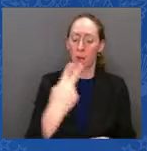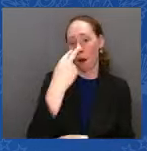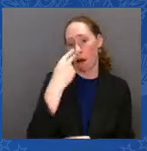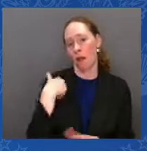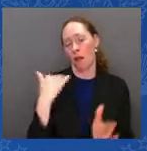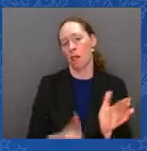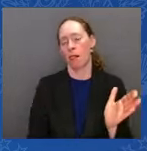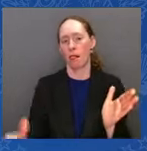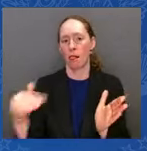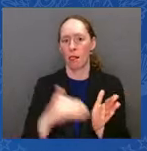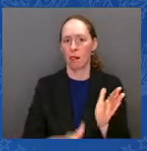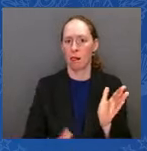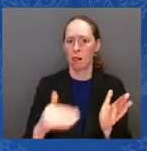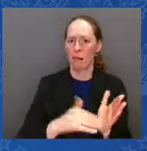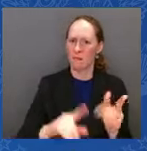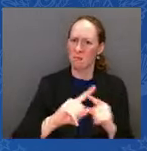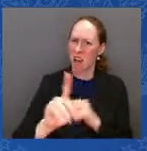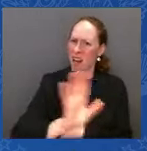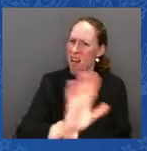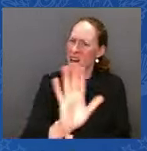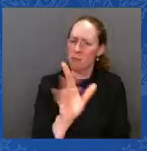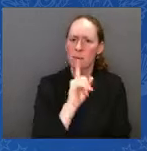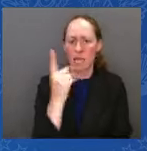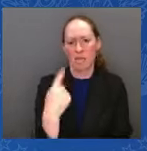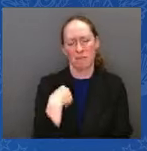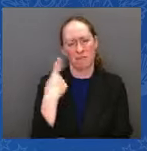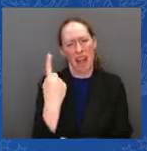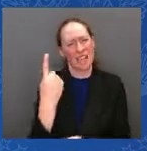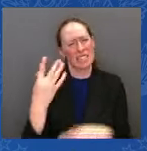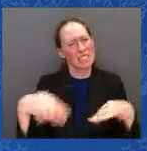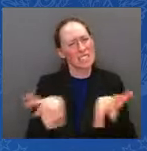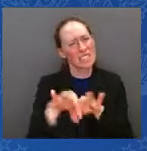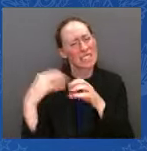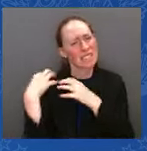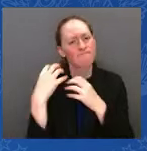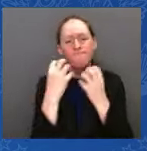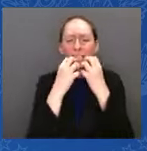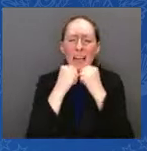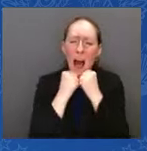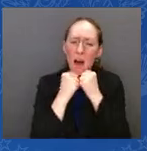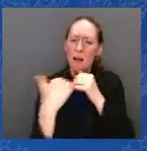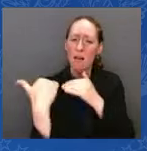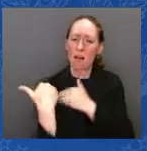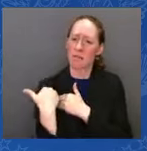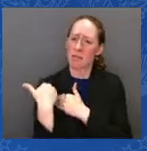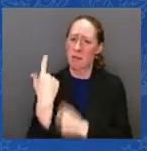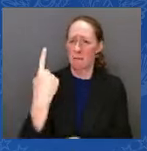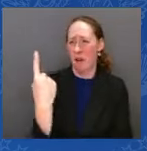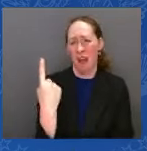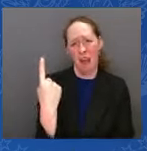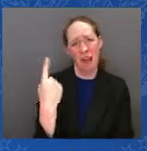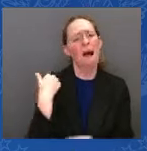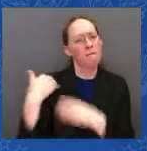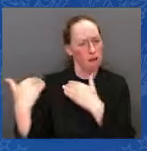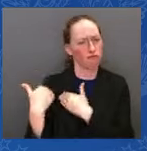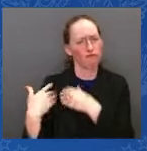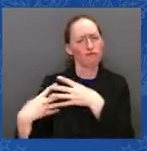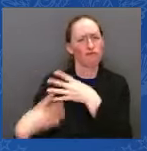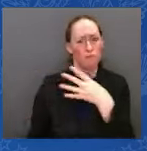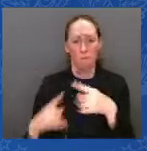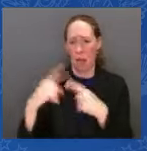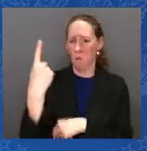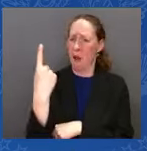have one truly sacred obligation. We have many obligations, one sacred obligation. And that's to equip those we send to war and take